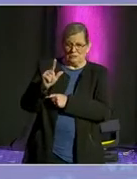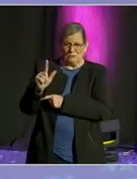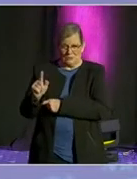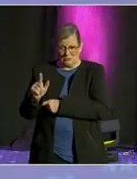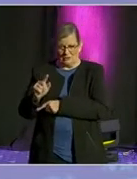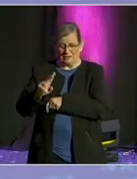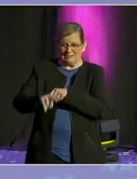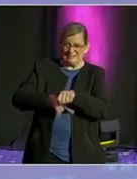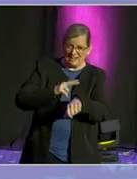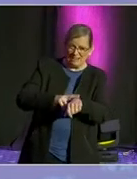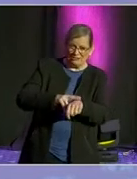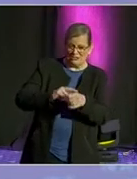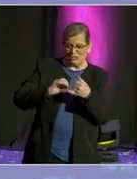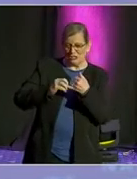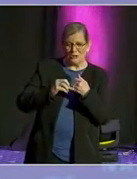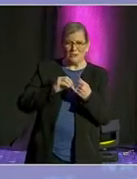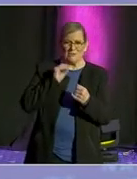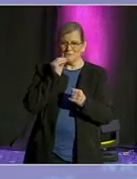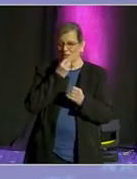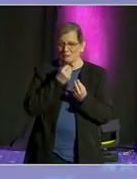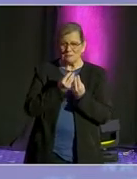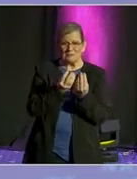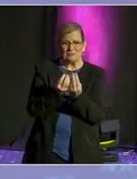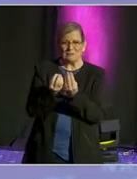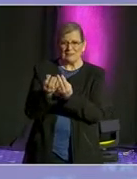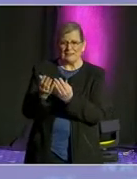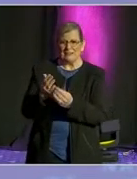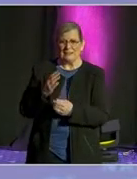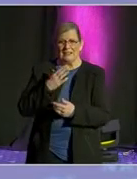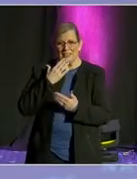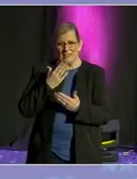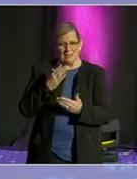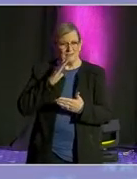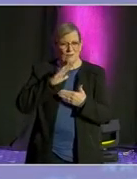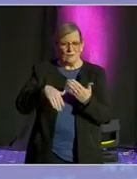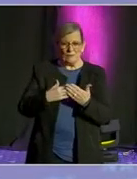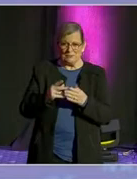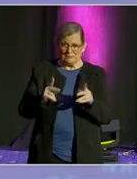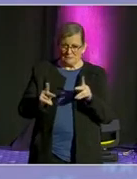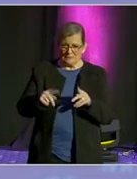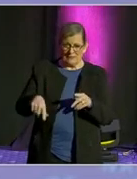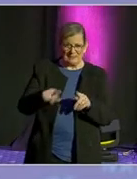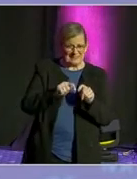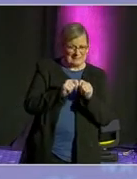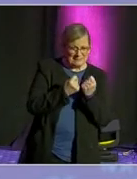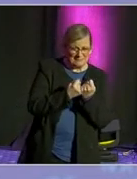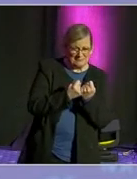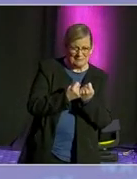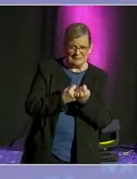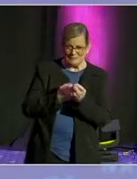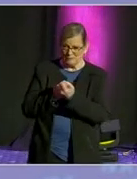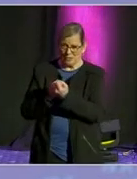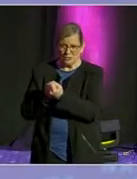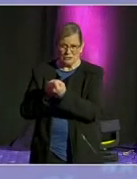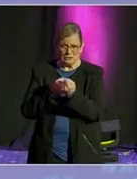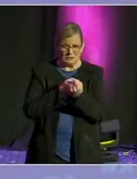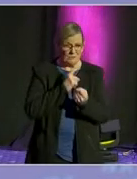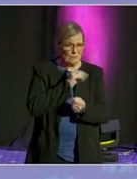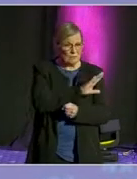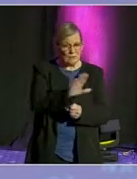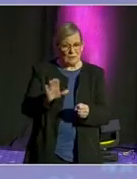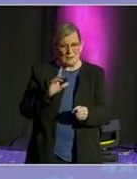Blossom Festival. Thank you, Diana, and the entire team from the festival and the sponsors for your commitment to make